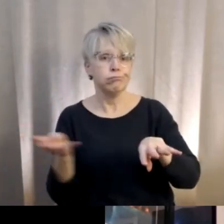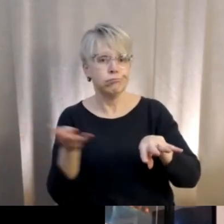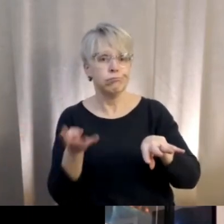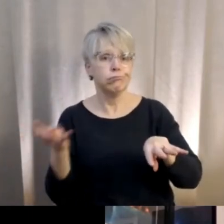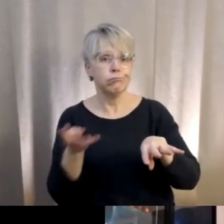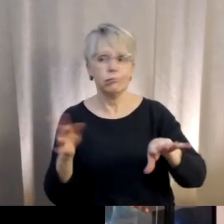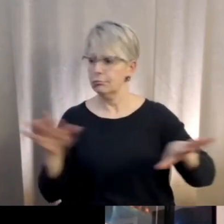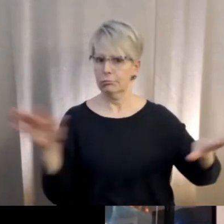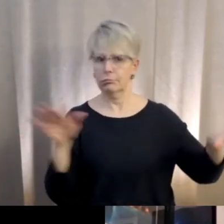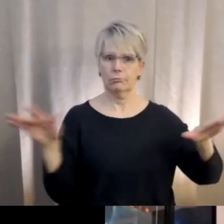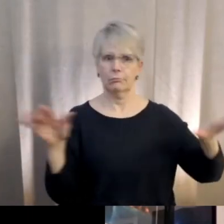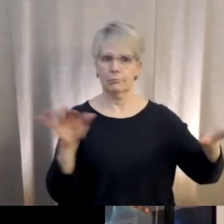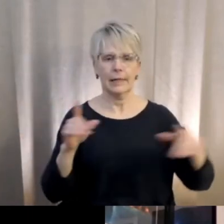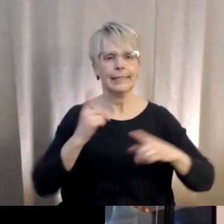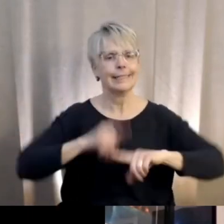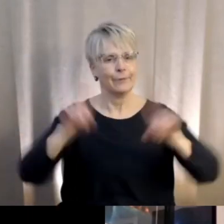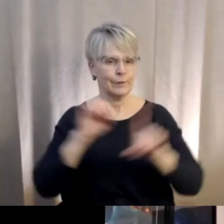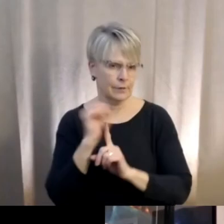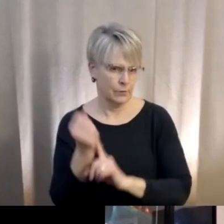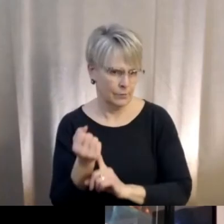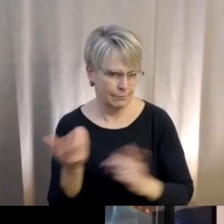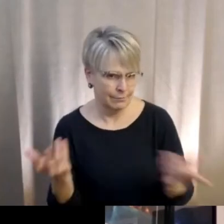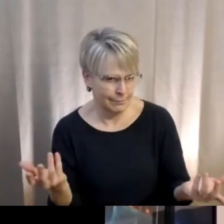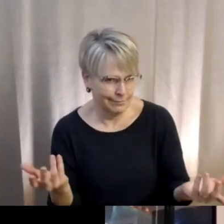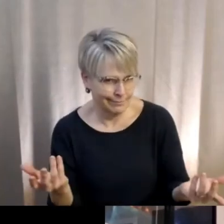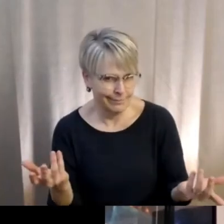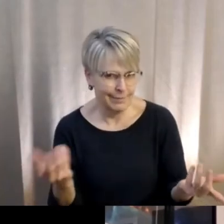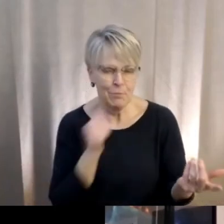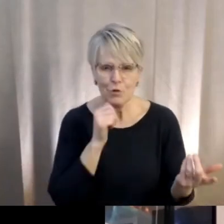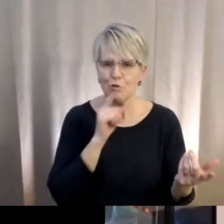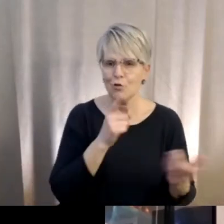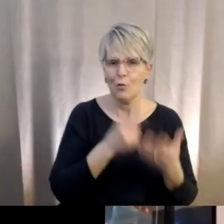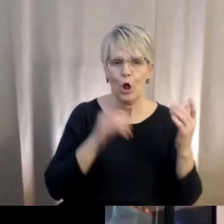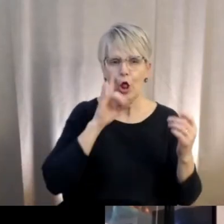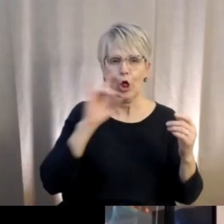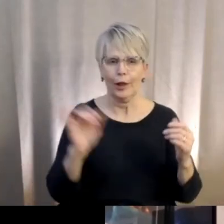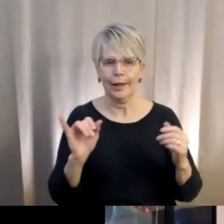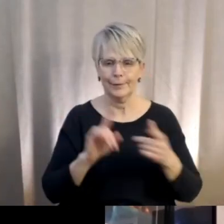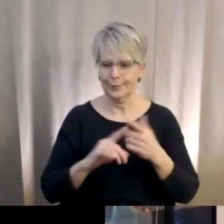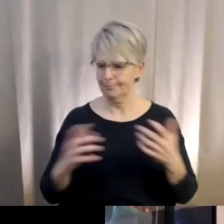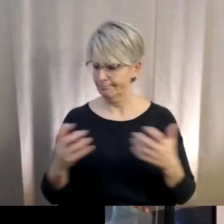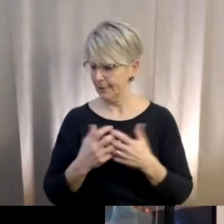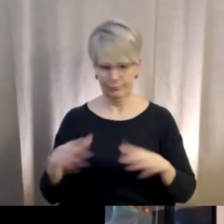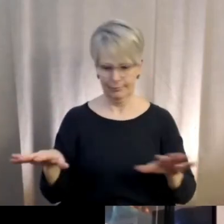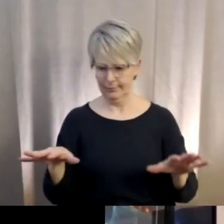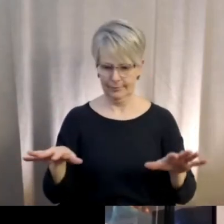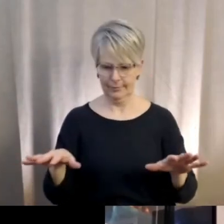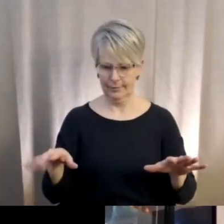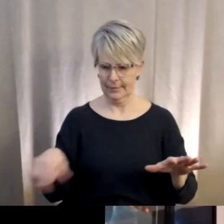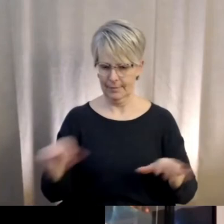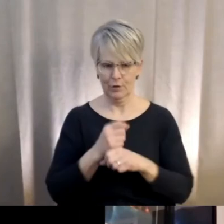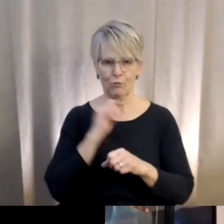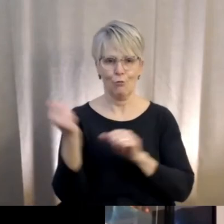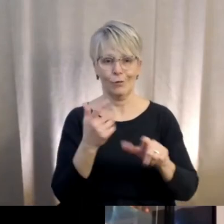to consider. And I don't know the circumstances of what it would look like to facilitate that safely.